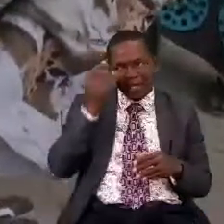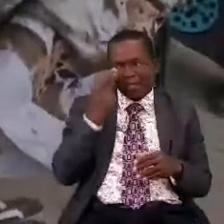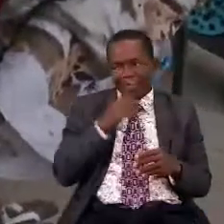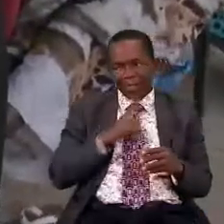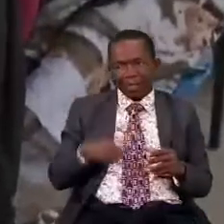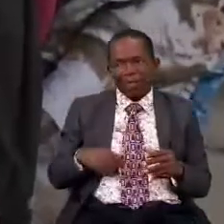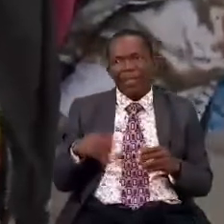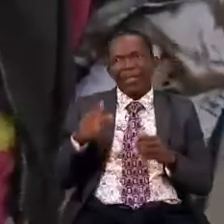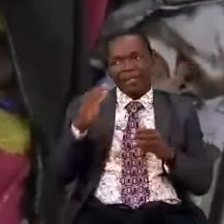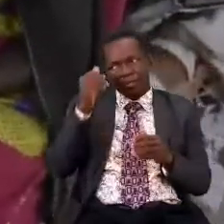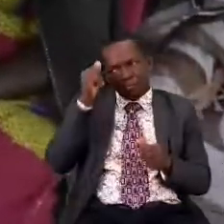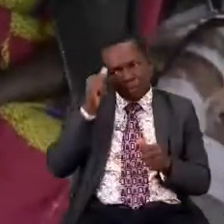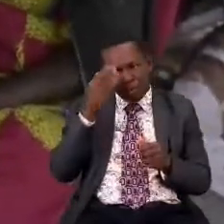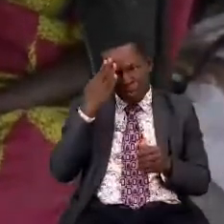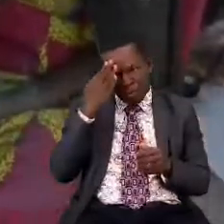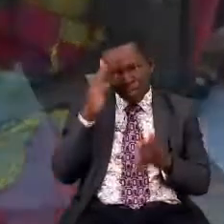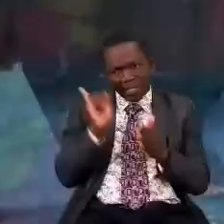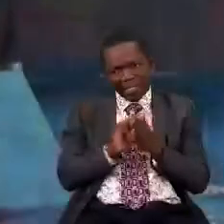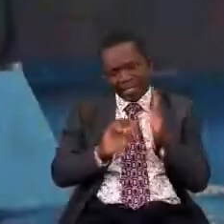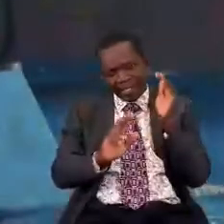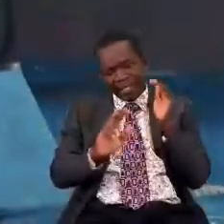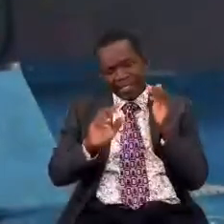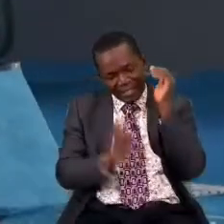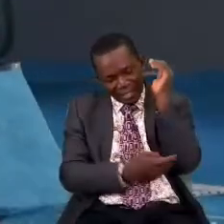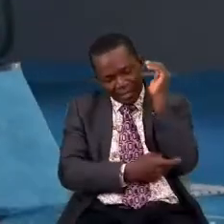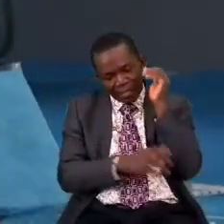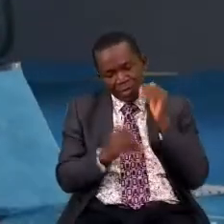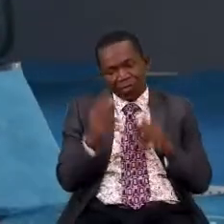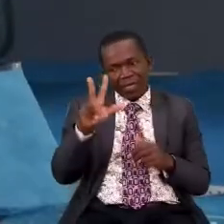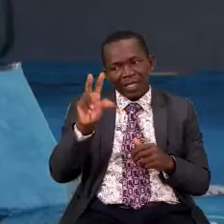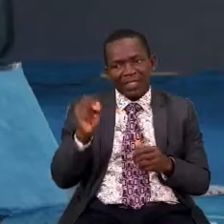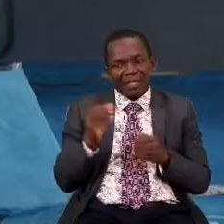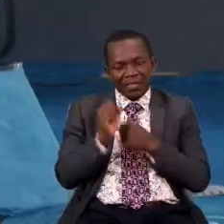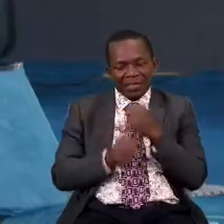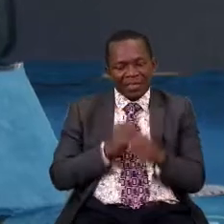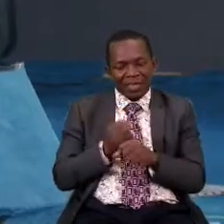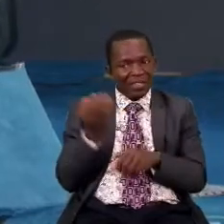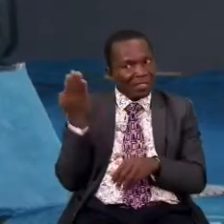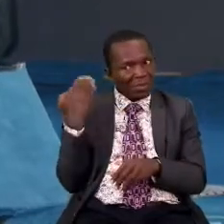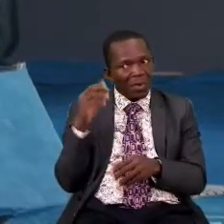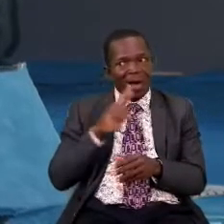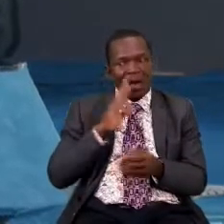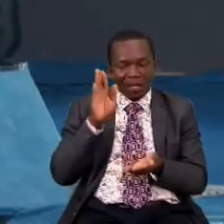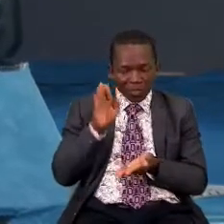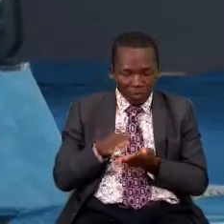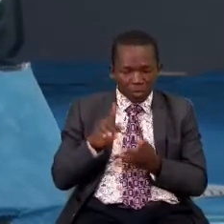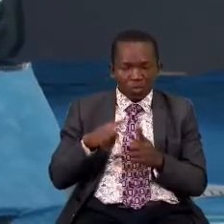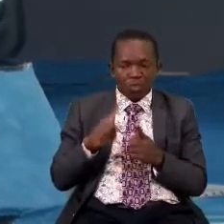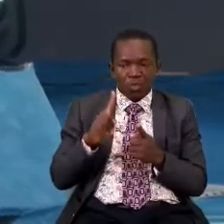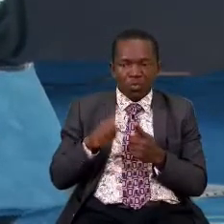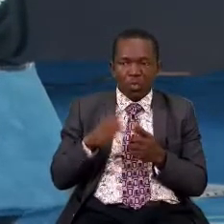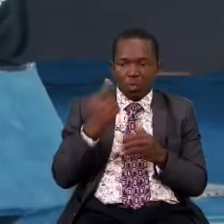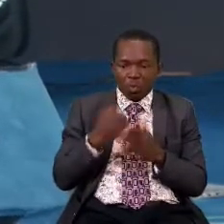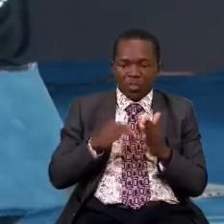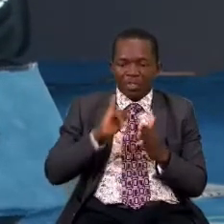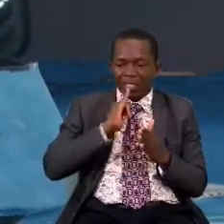the temptations of today. There was no COVID at that time. There was no, you know, all the things we find now, they were